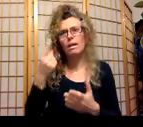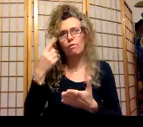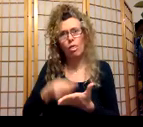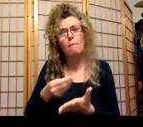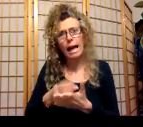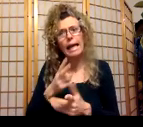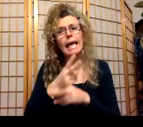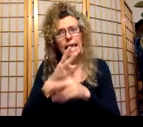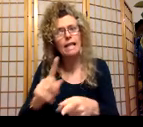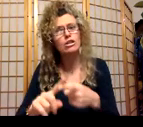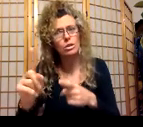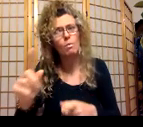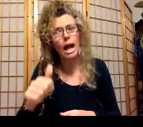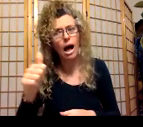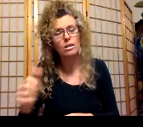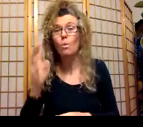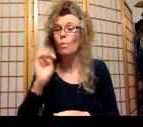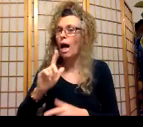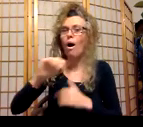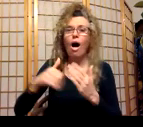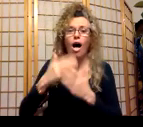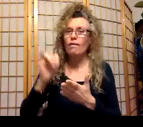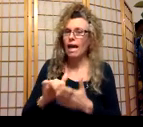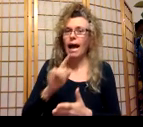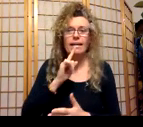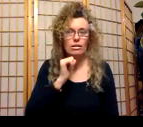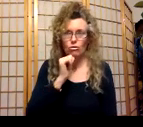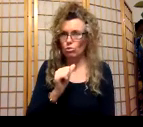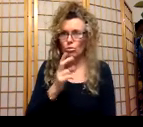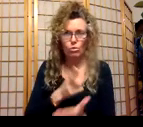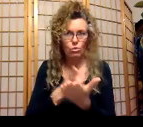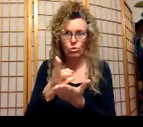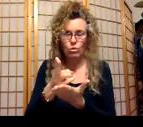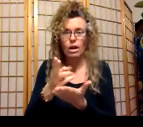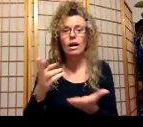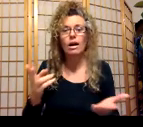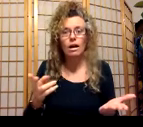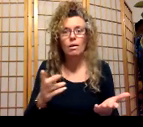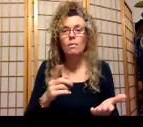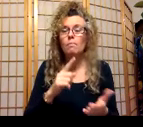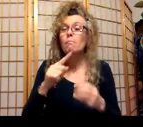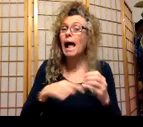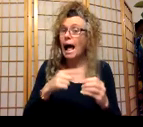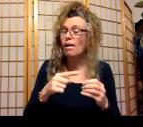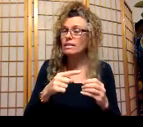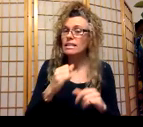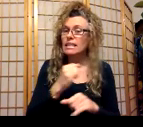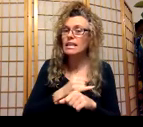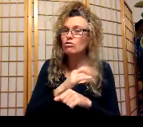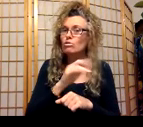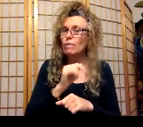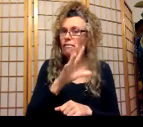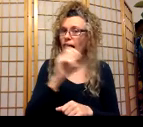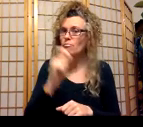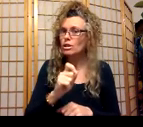he lends to someone else. Well, all of that isn't true. But what it is about is that this interest rate of 5% a